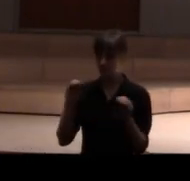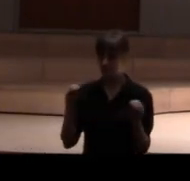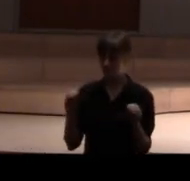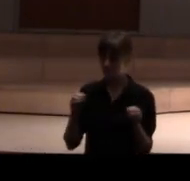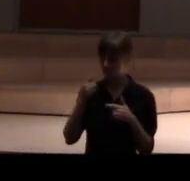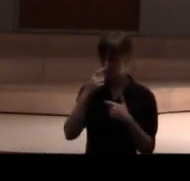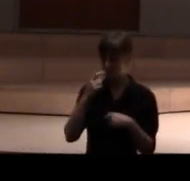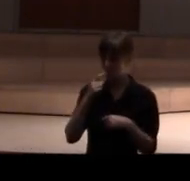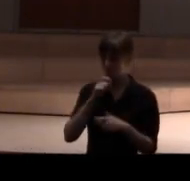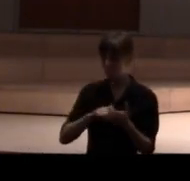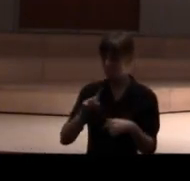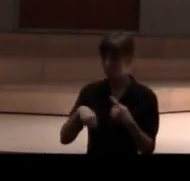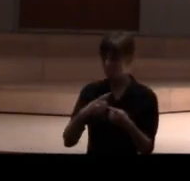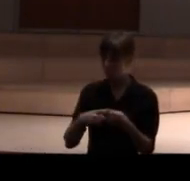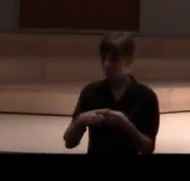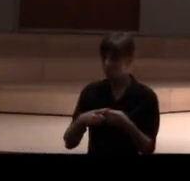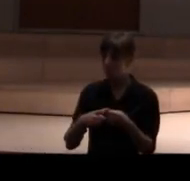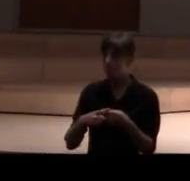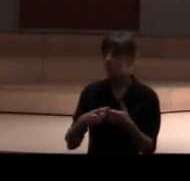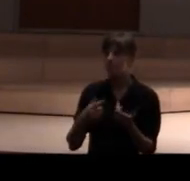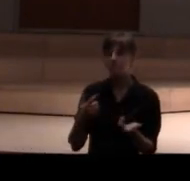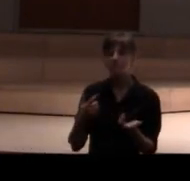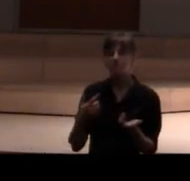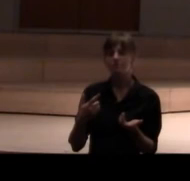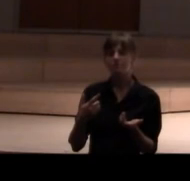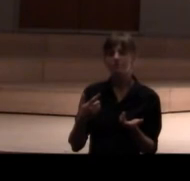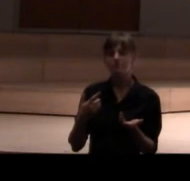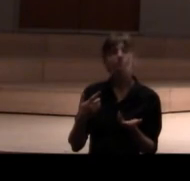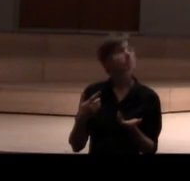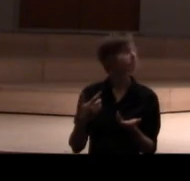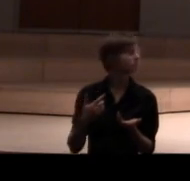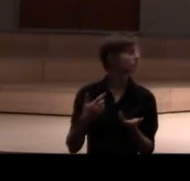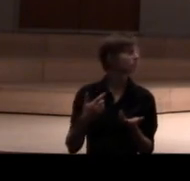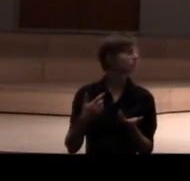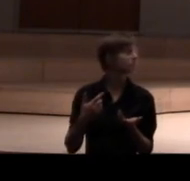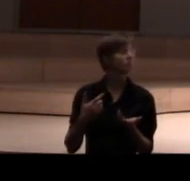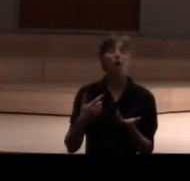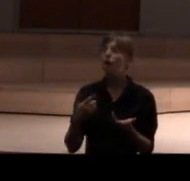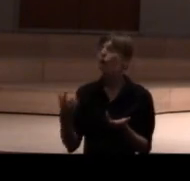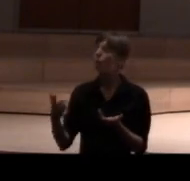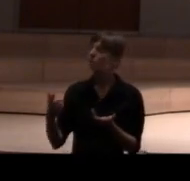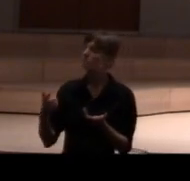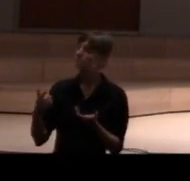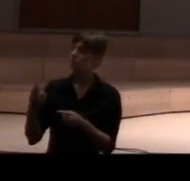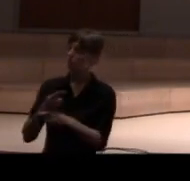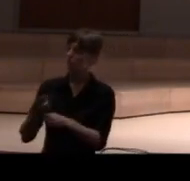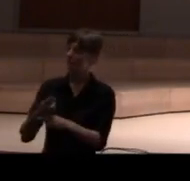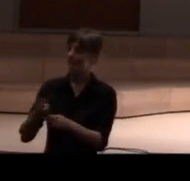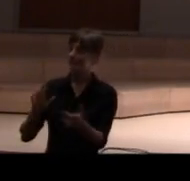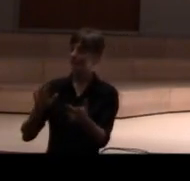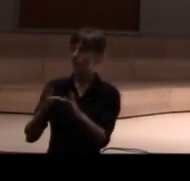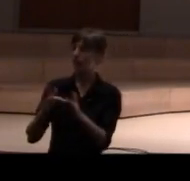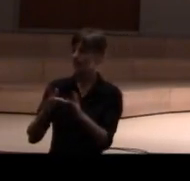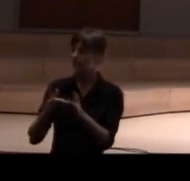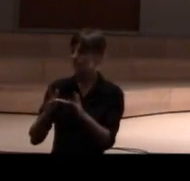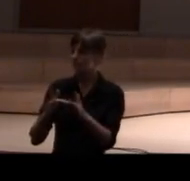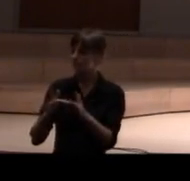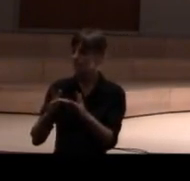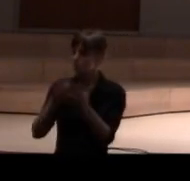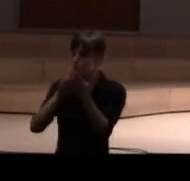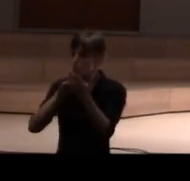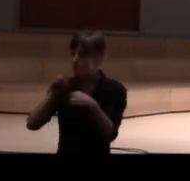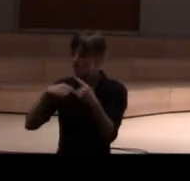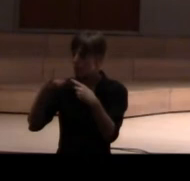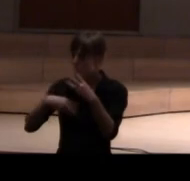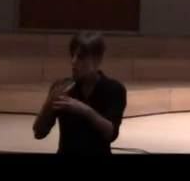worlds maybe beyond their own local setting, the power of the internet can really come in handy. As a writer, I think about